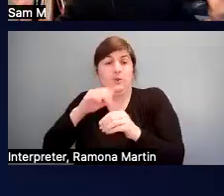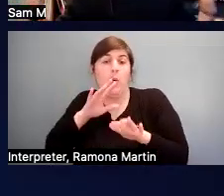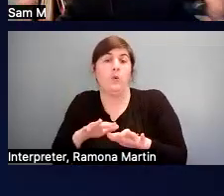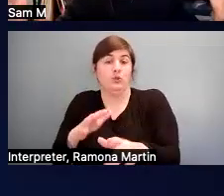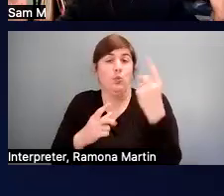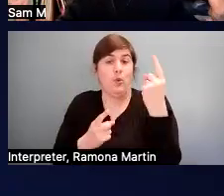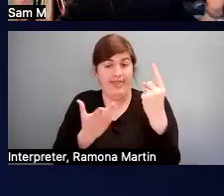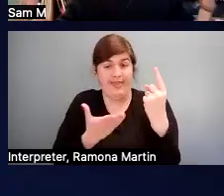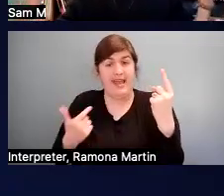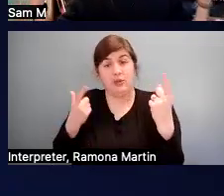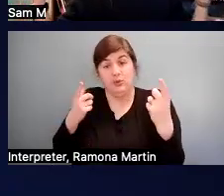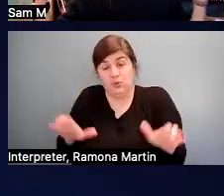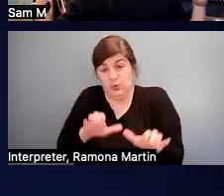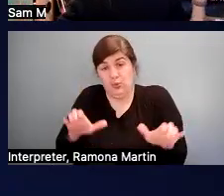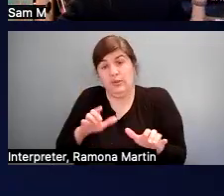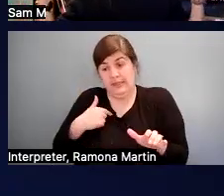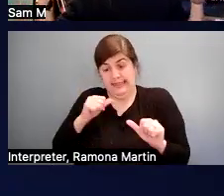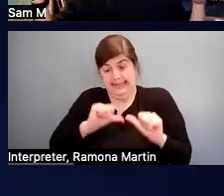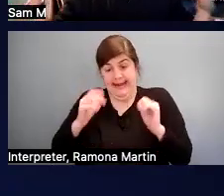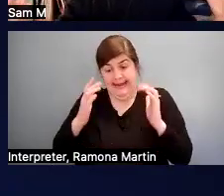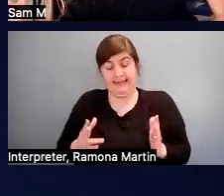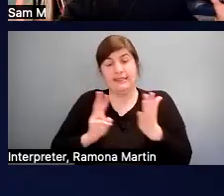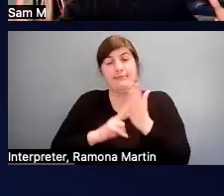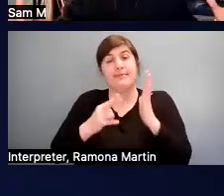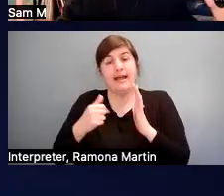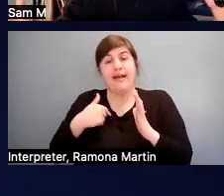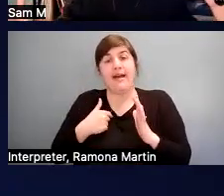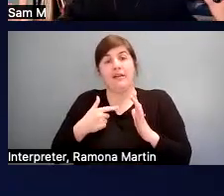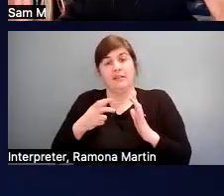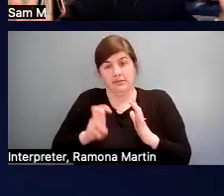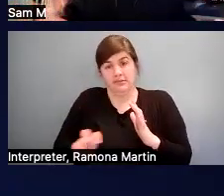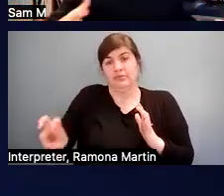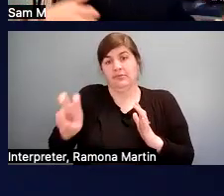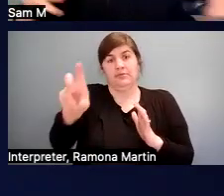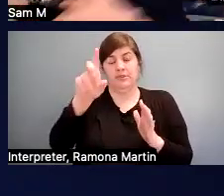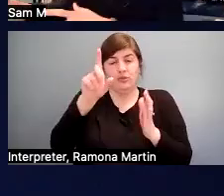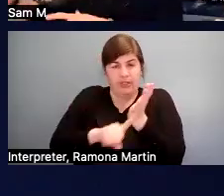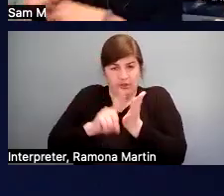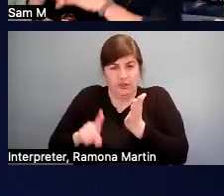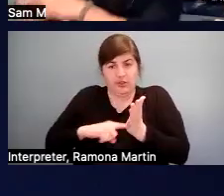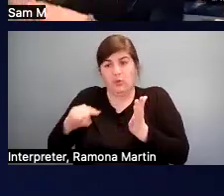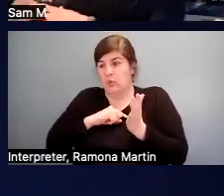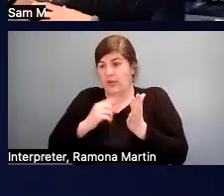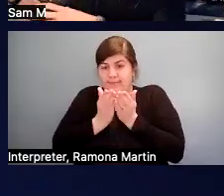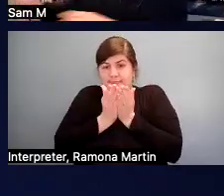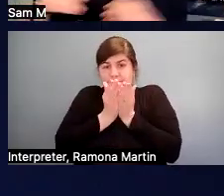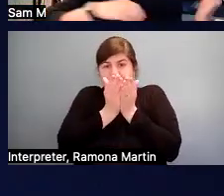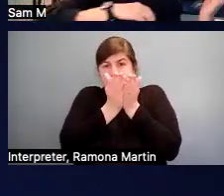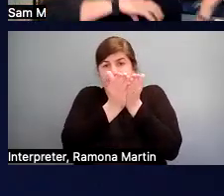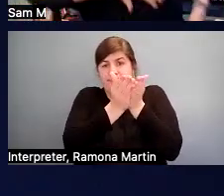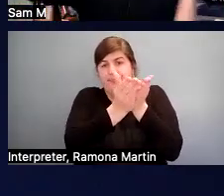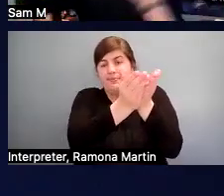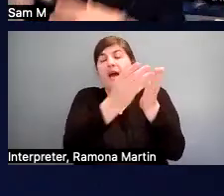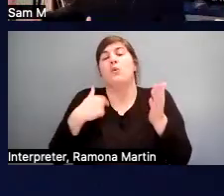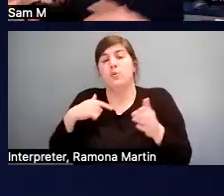do as a scientist is I go on research expeditions, and so we go out on a ship out to sea, and we